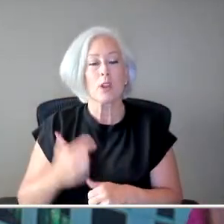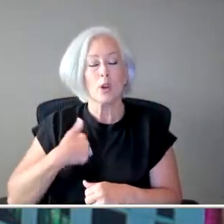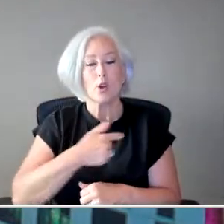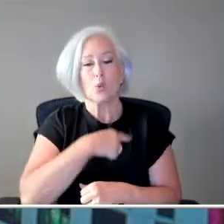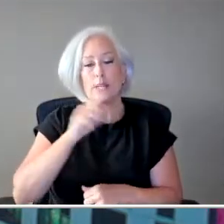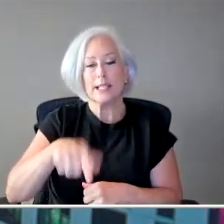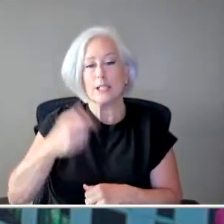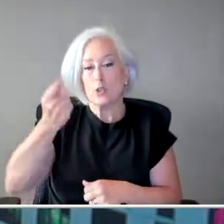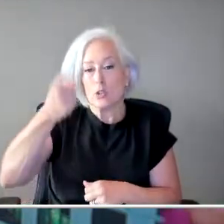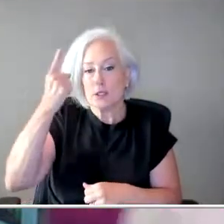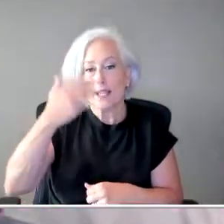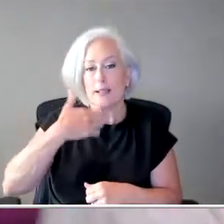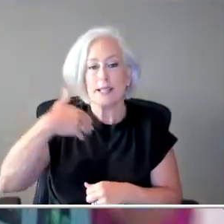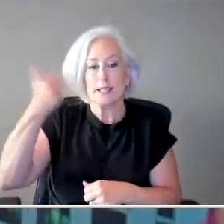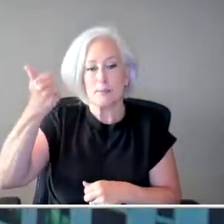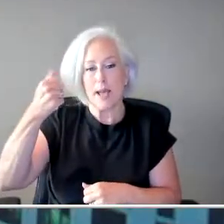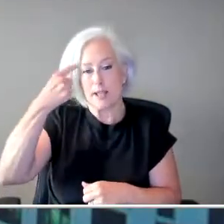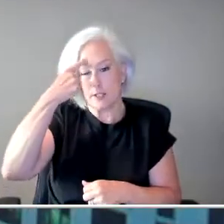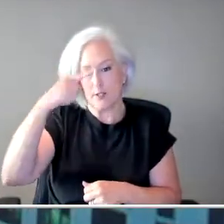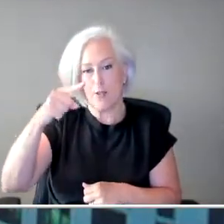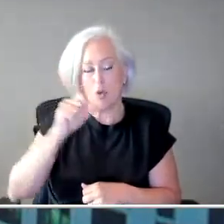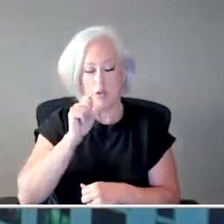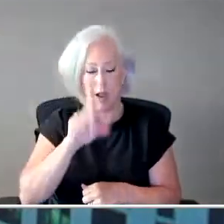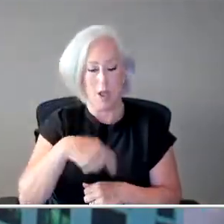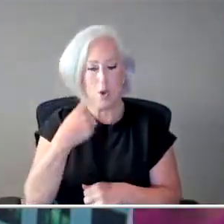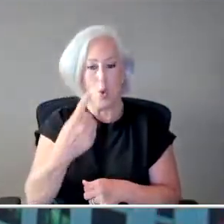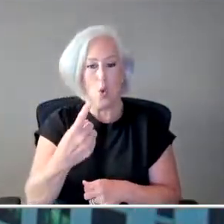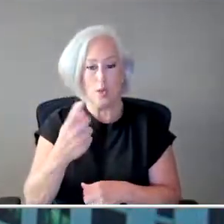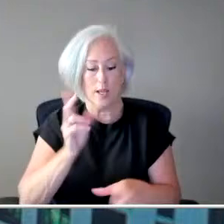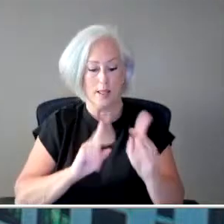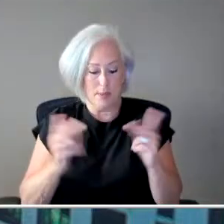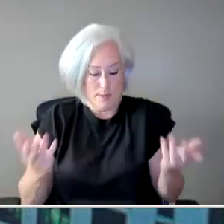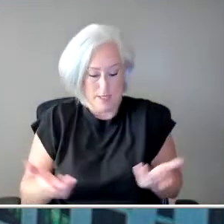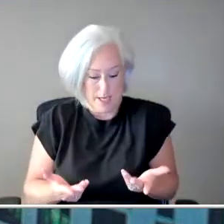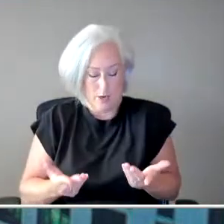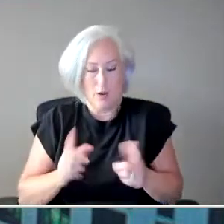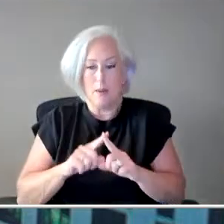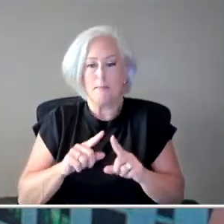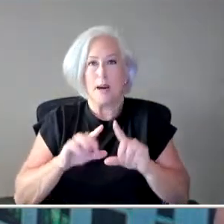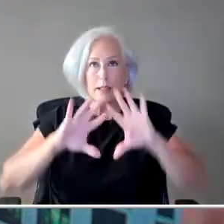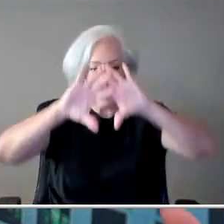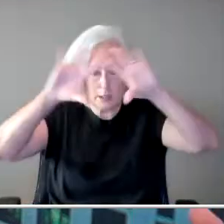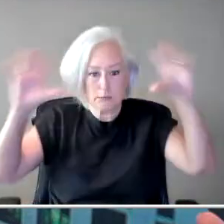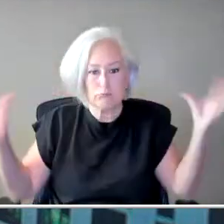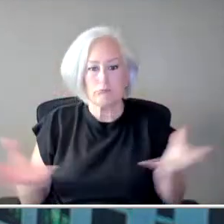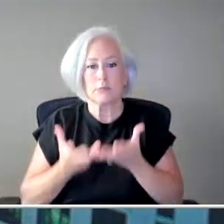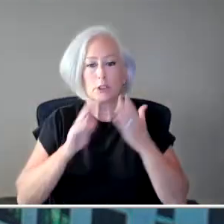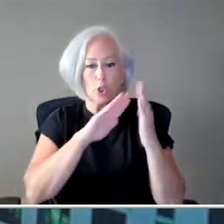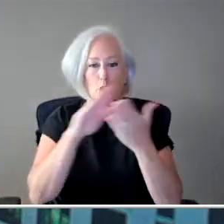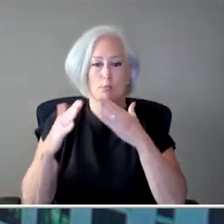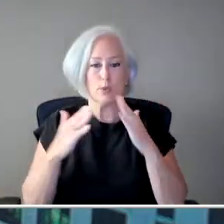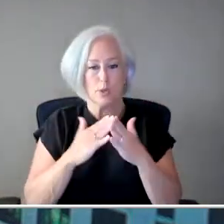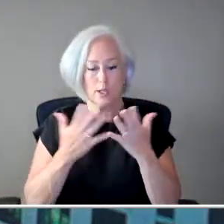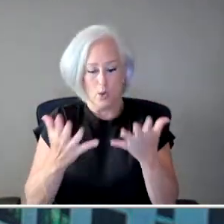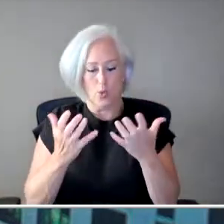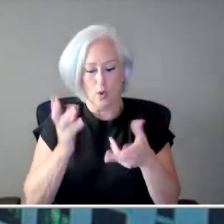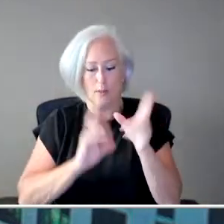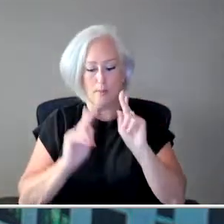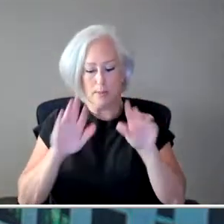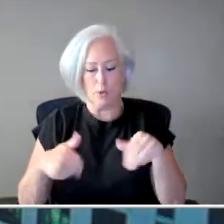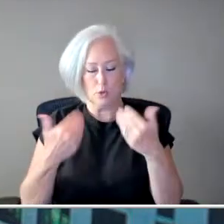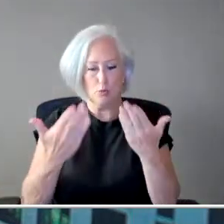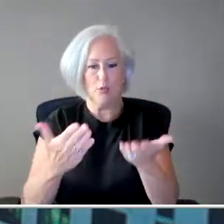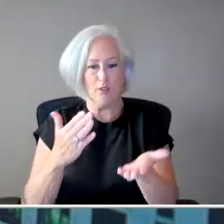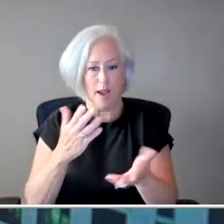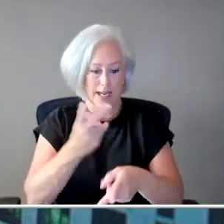in the best interest of not just those of us sitting here, but all of us as a larger community, because we want the people that are providing our care to be